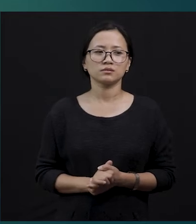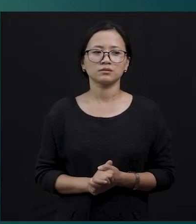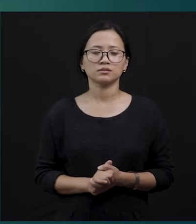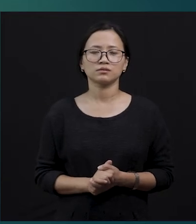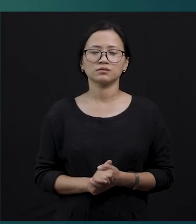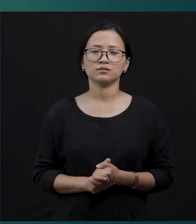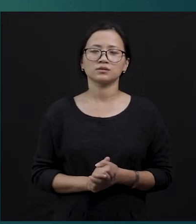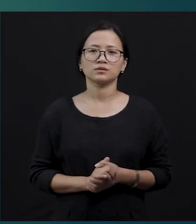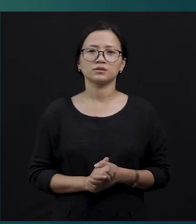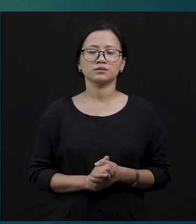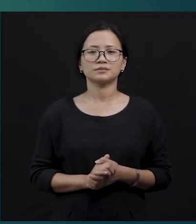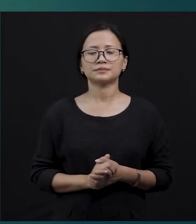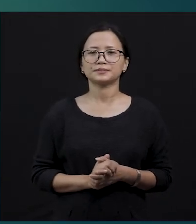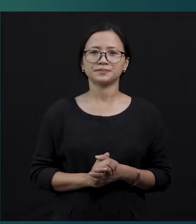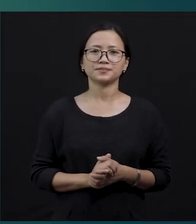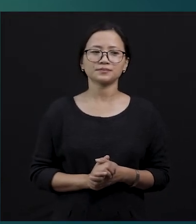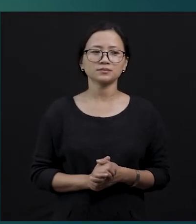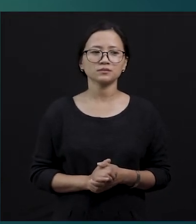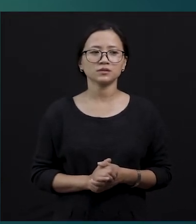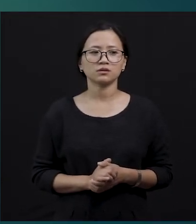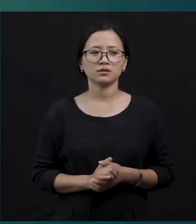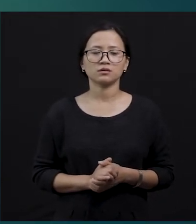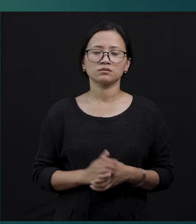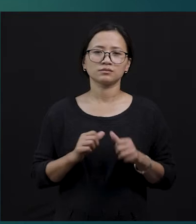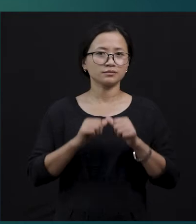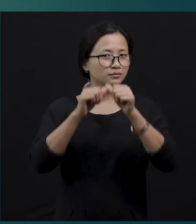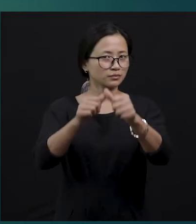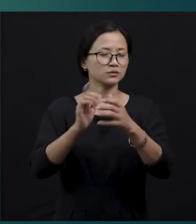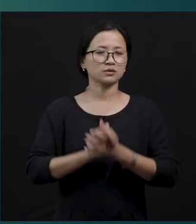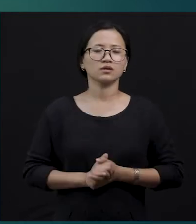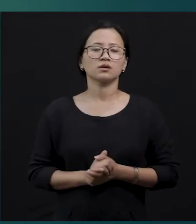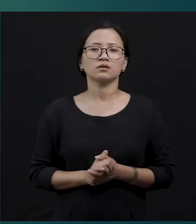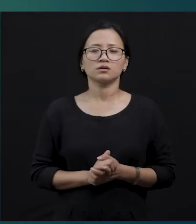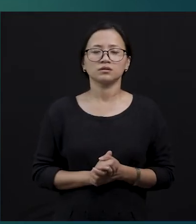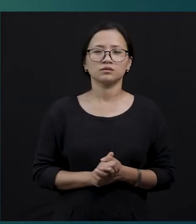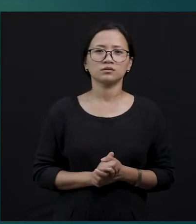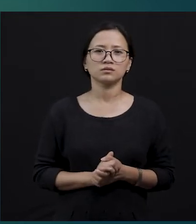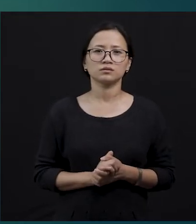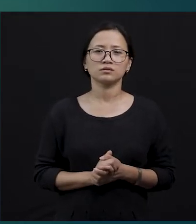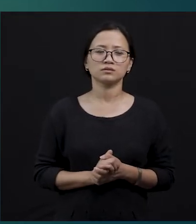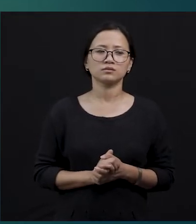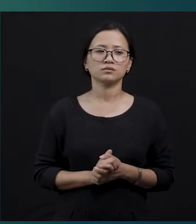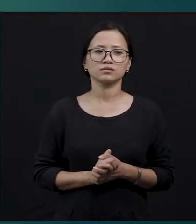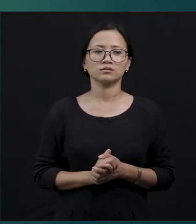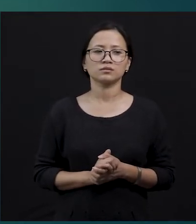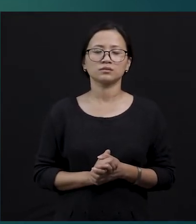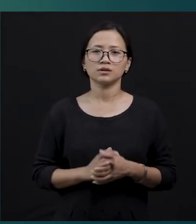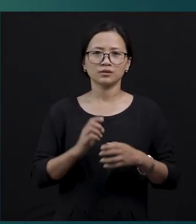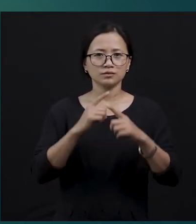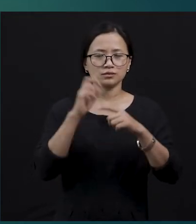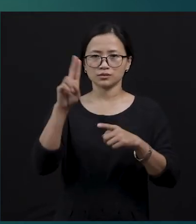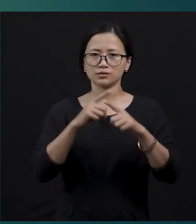2 into 2s are 4. So 48 hours is your answer. Right here, till here, up to 2 into